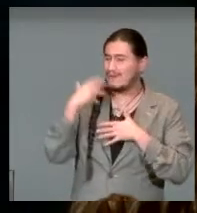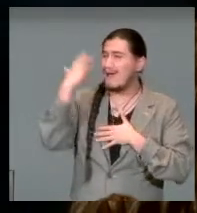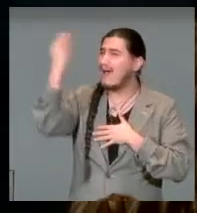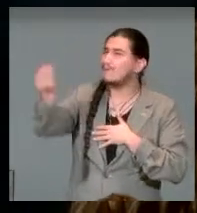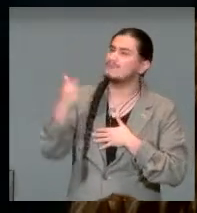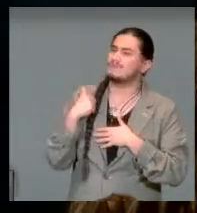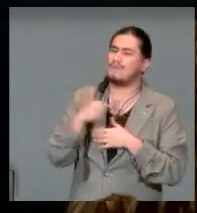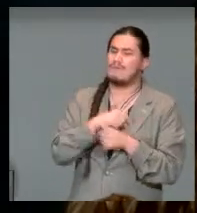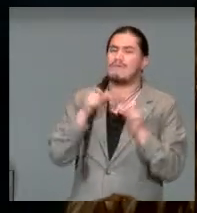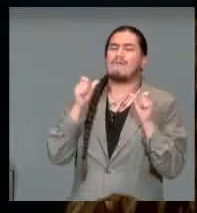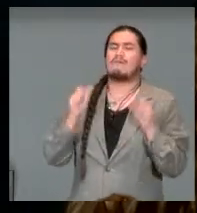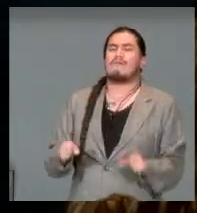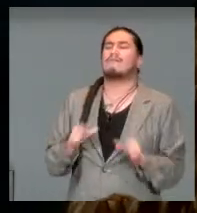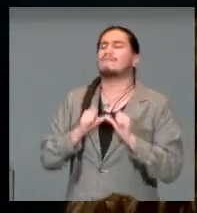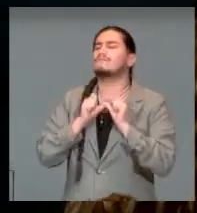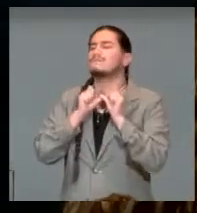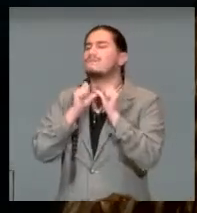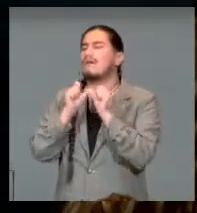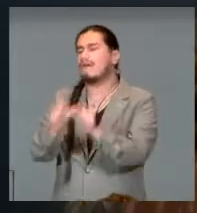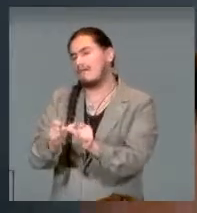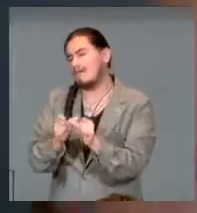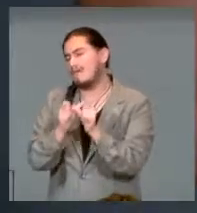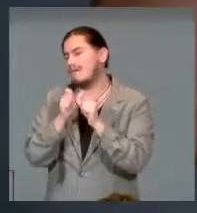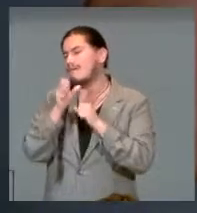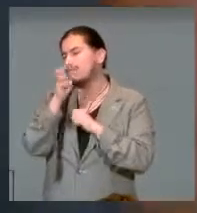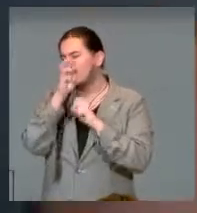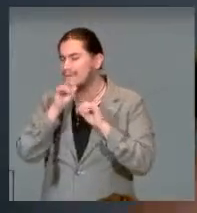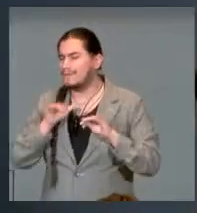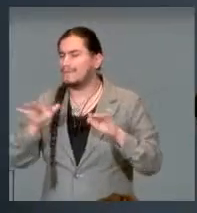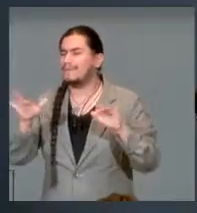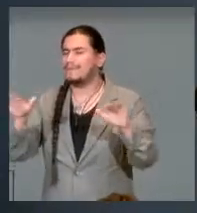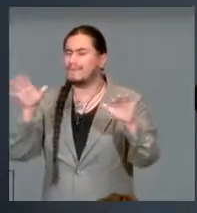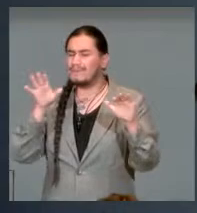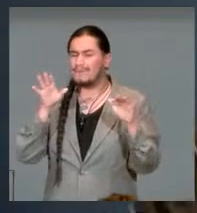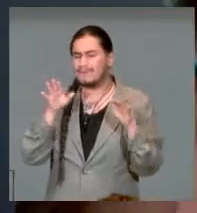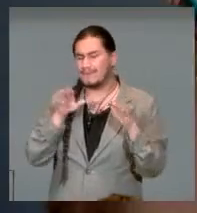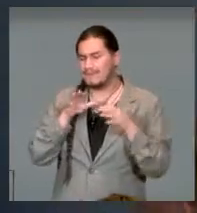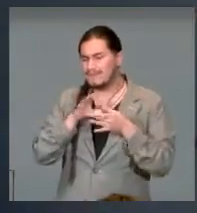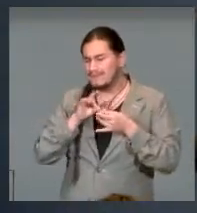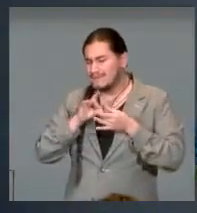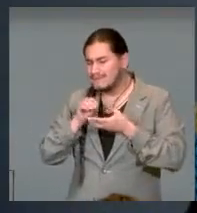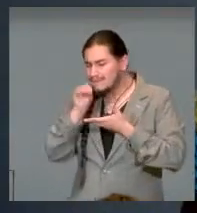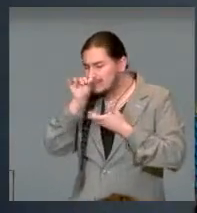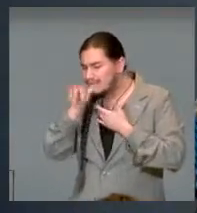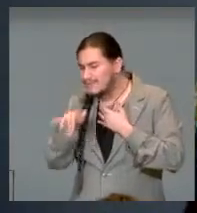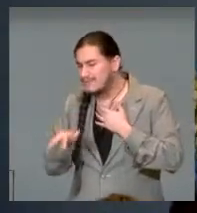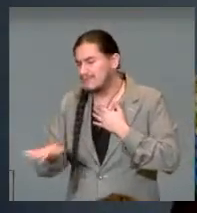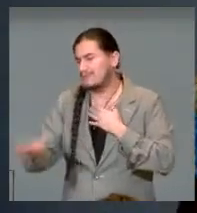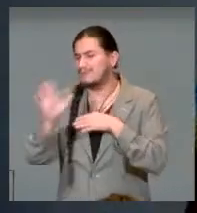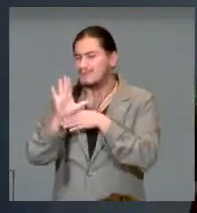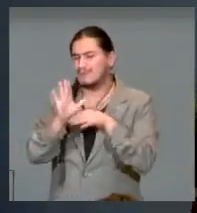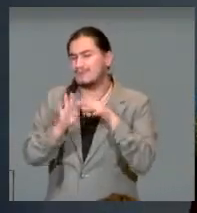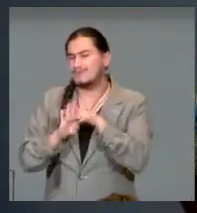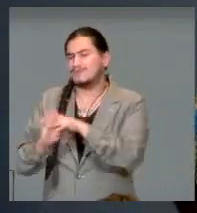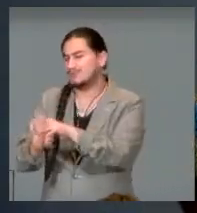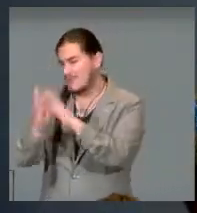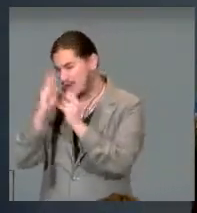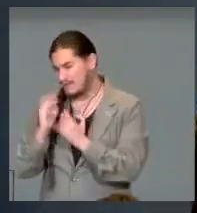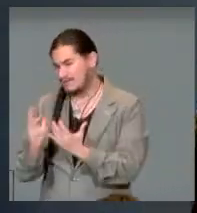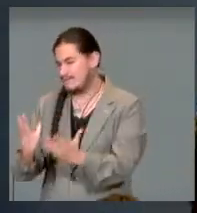am writing on salt water, writing to the shark, gazing at us to save